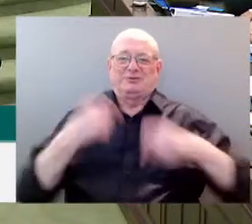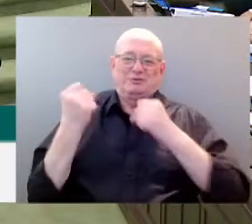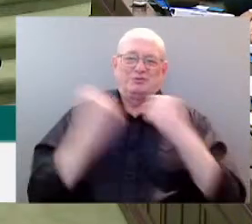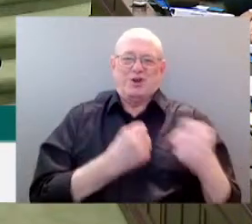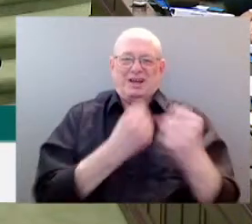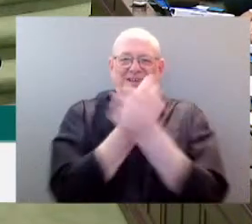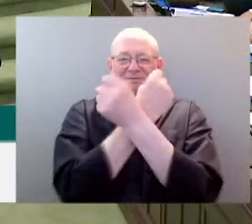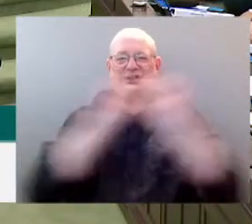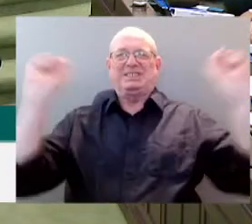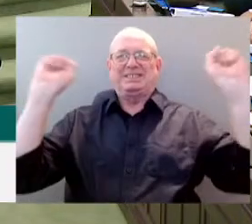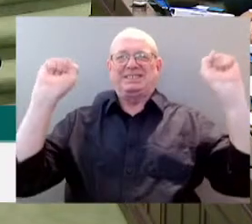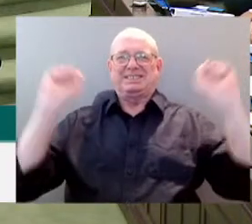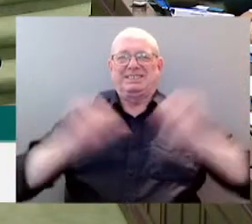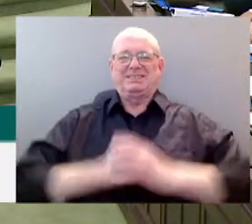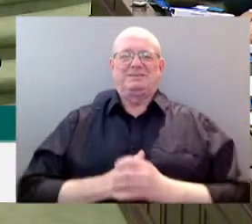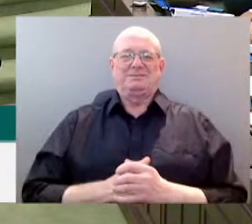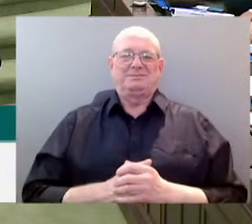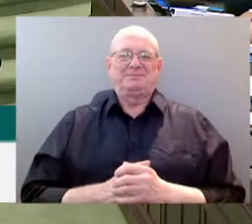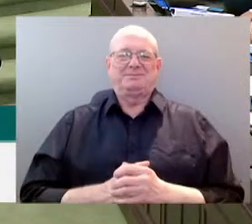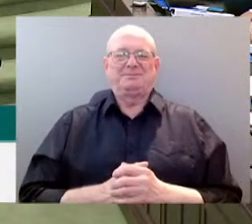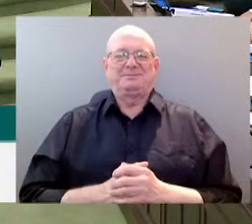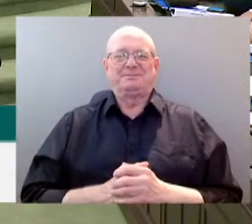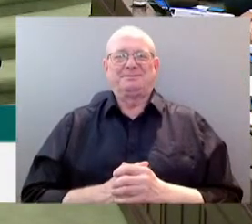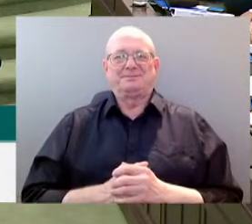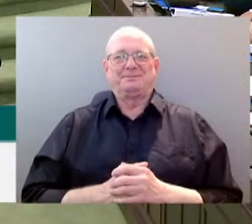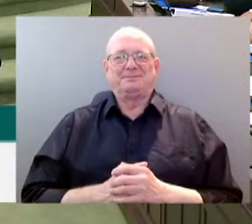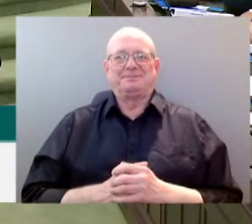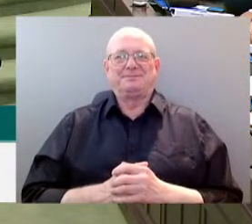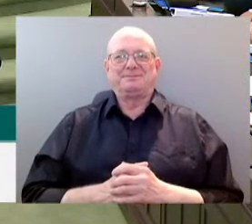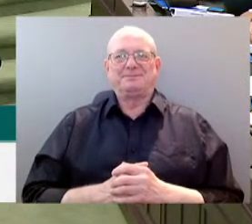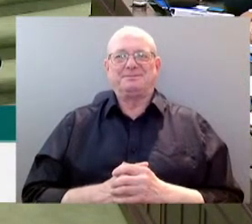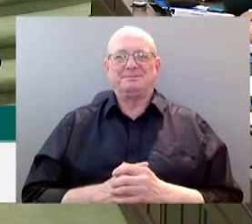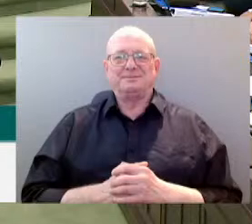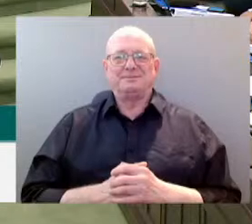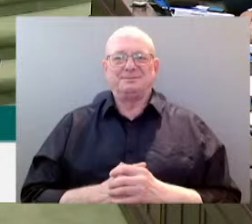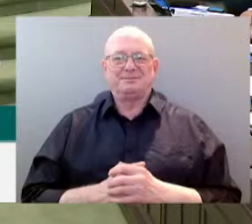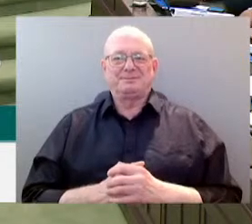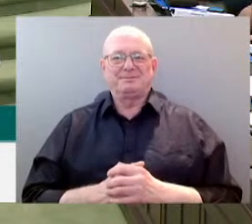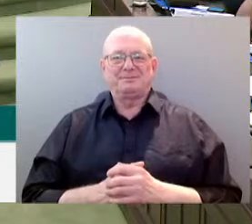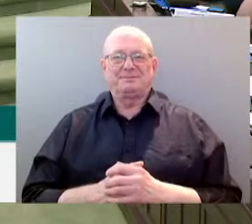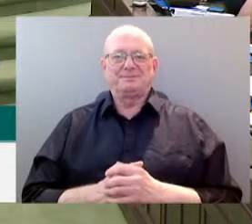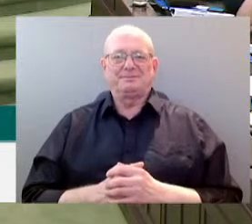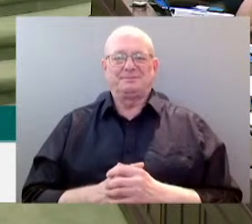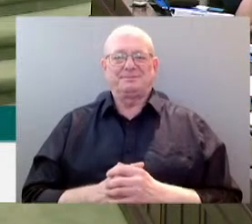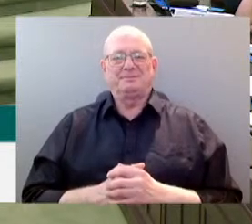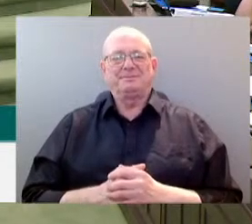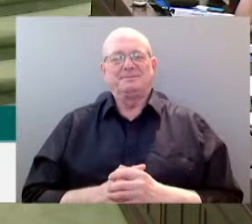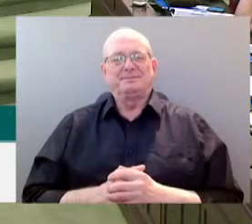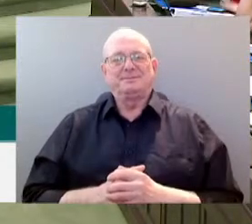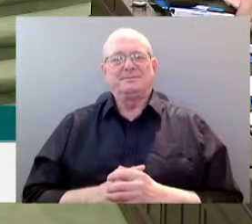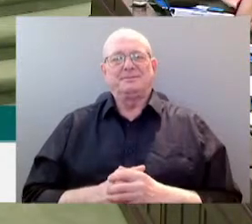free The Honorable member for Edmonton Manning the official opposition Deputy house